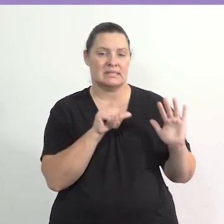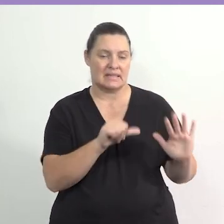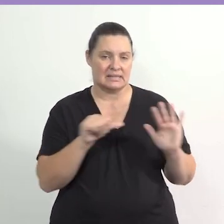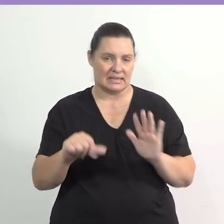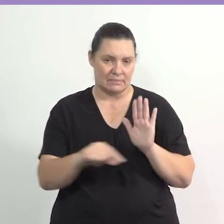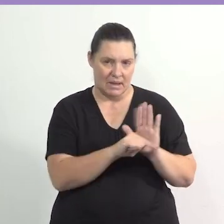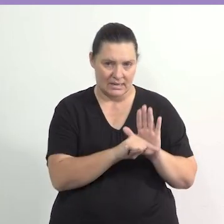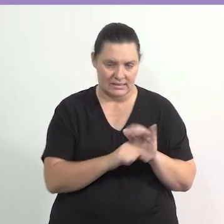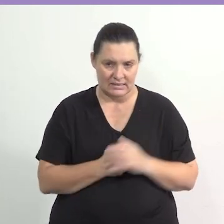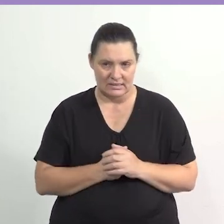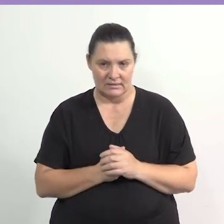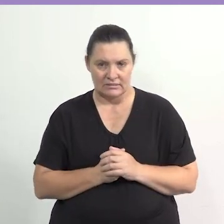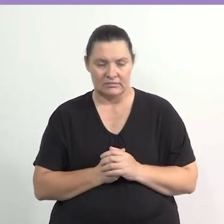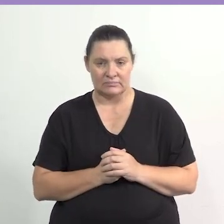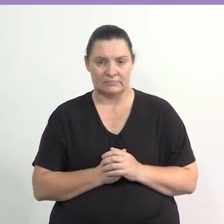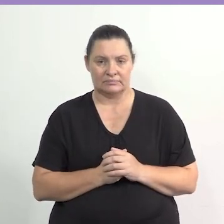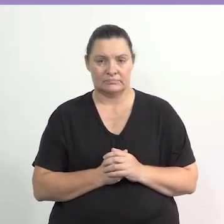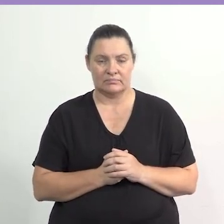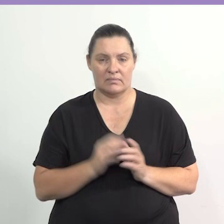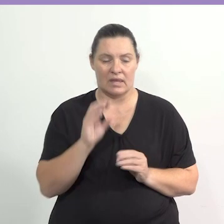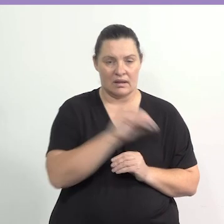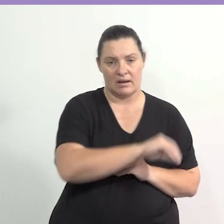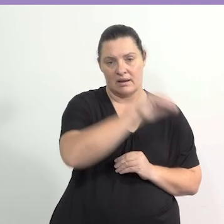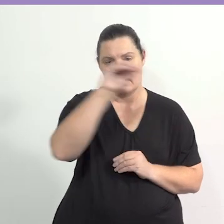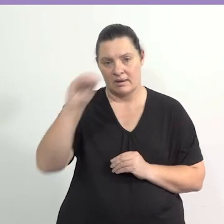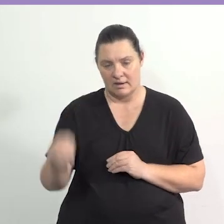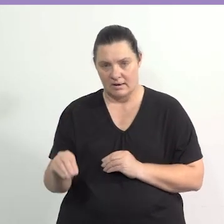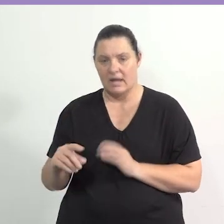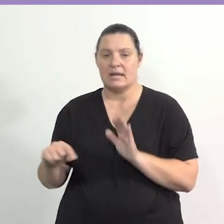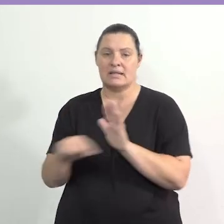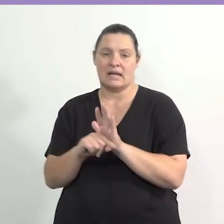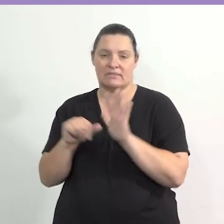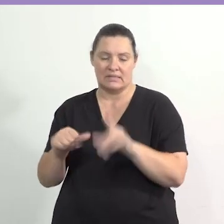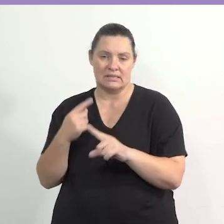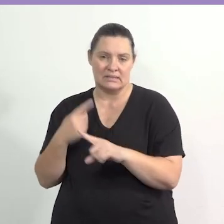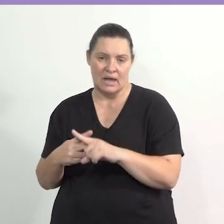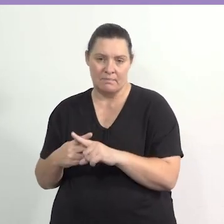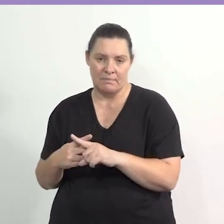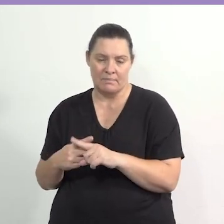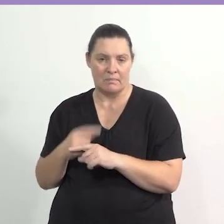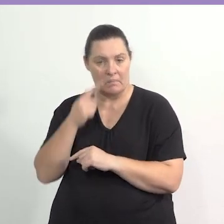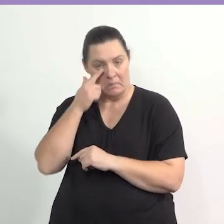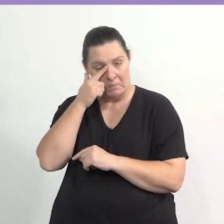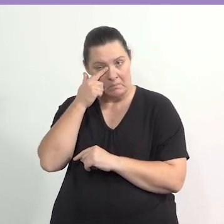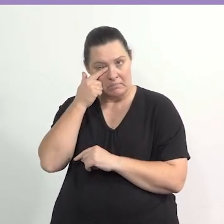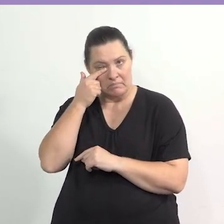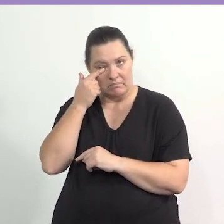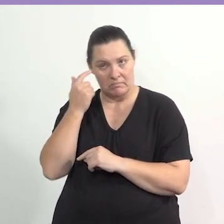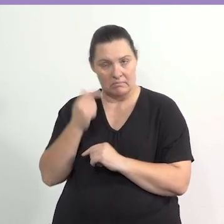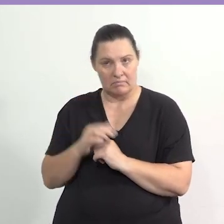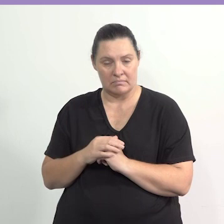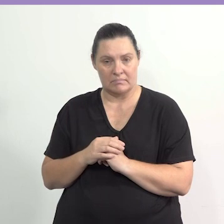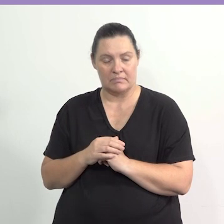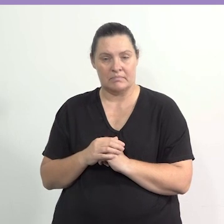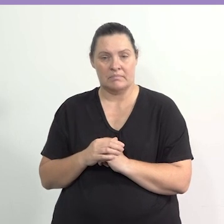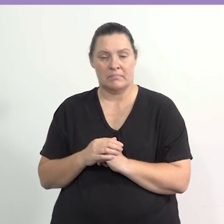will give us a negative 66. And then we are going to say a negative 6. I'm just going to put the minus there